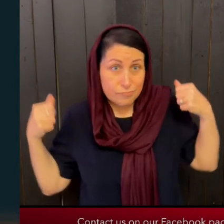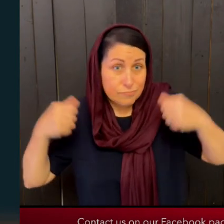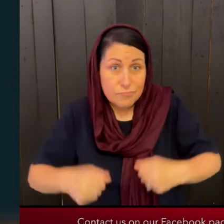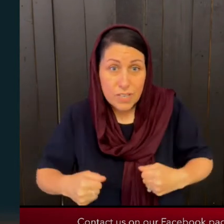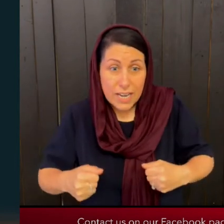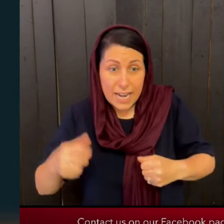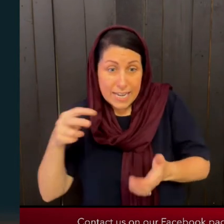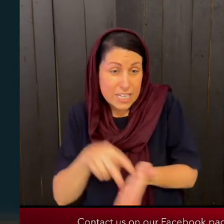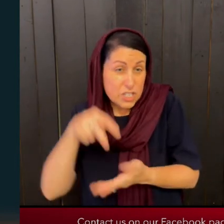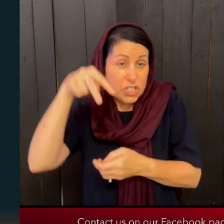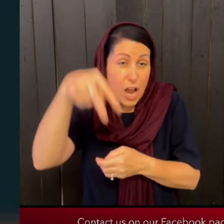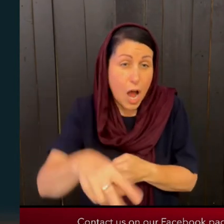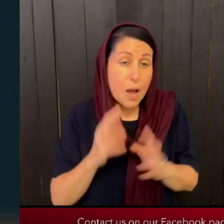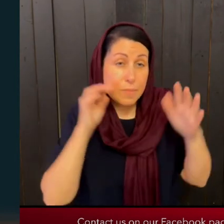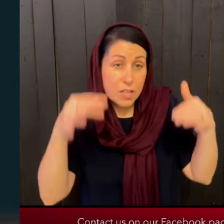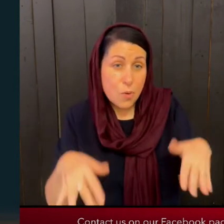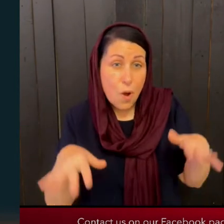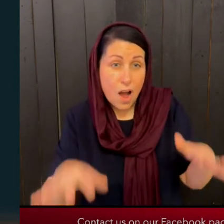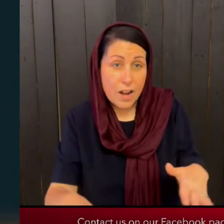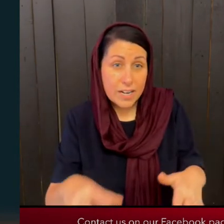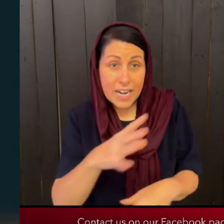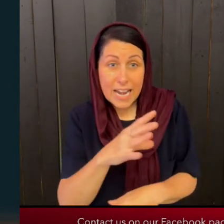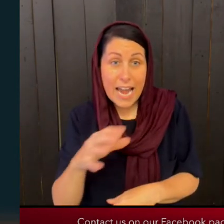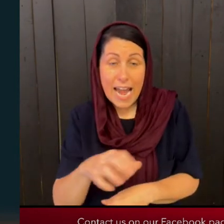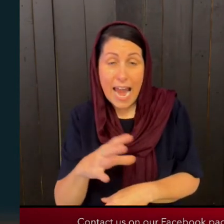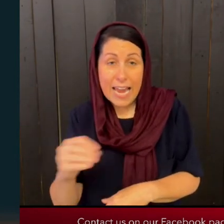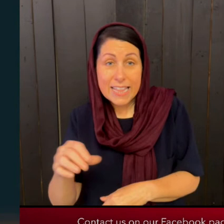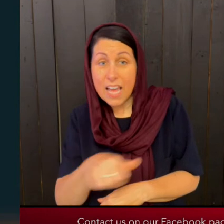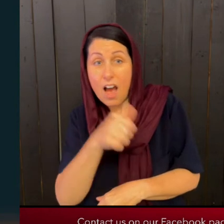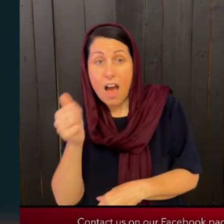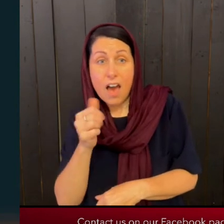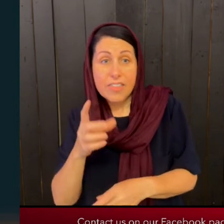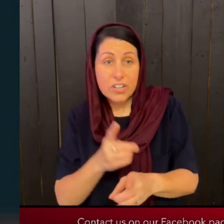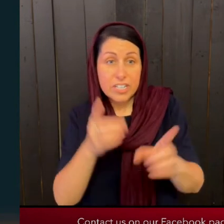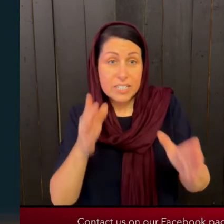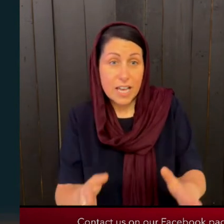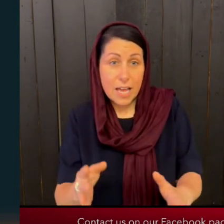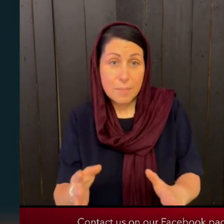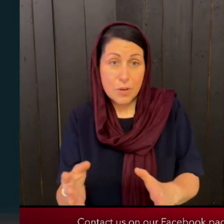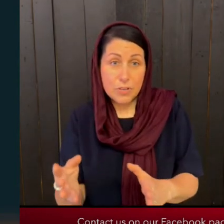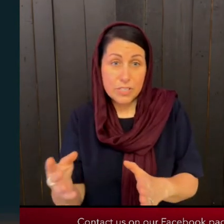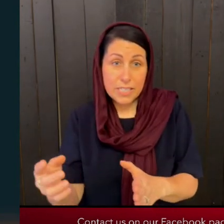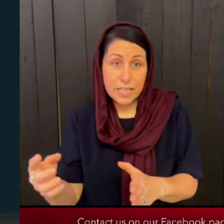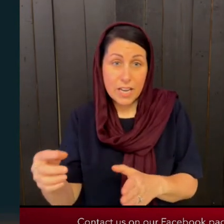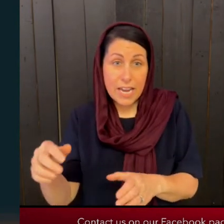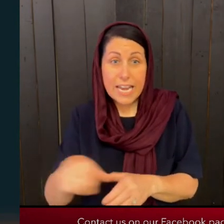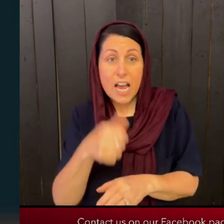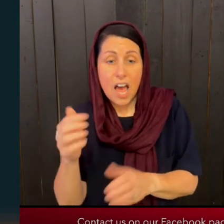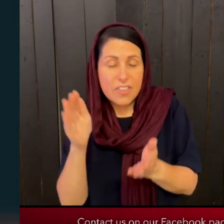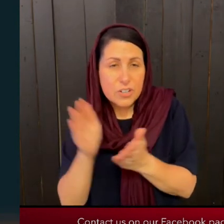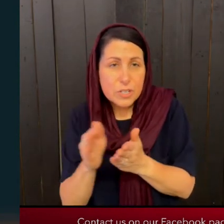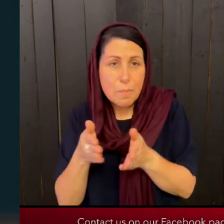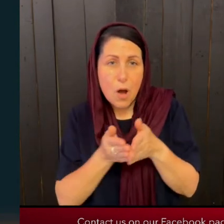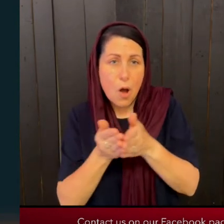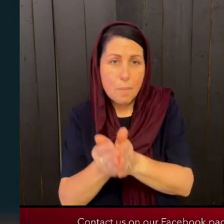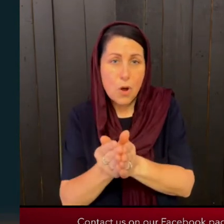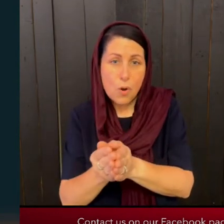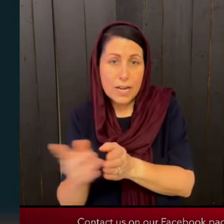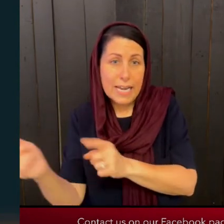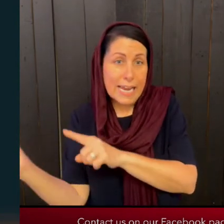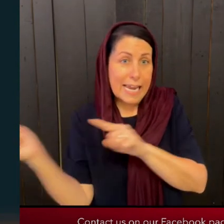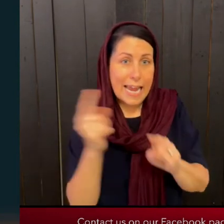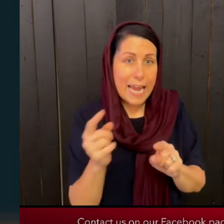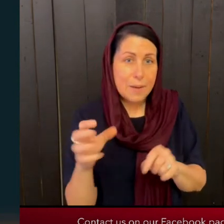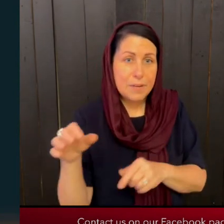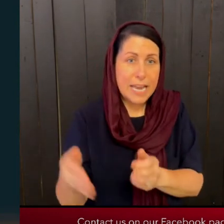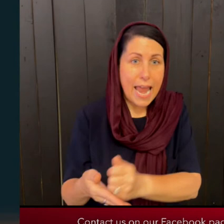little boat, for they were not far from land, but about 100 yards away, dragging the net full of fish. I